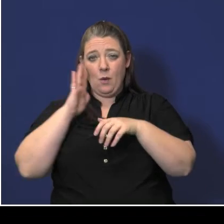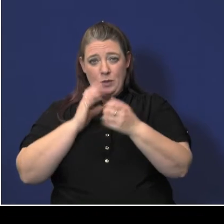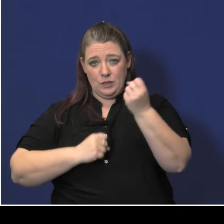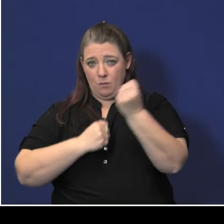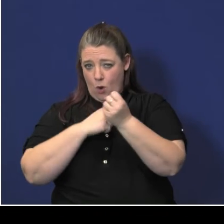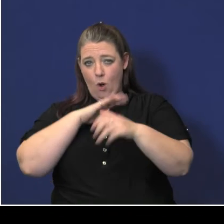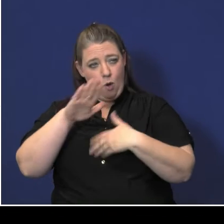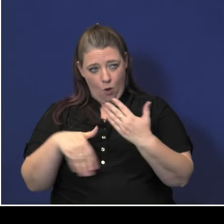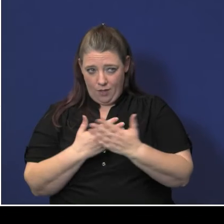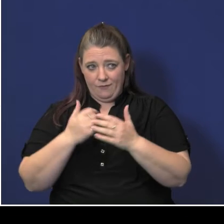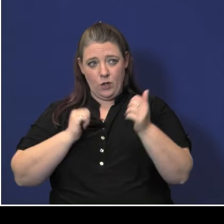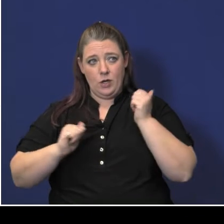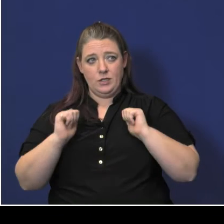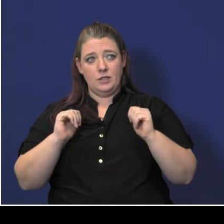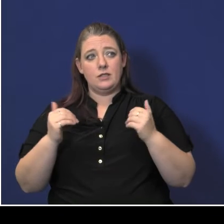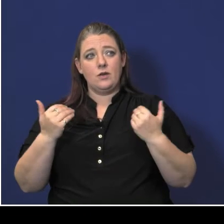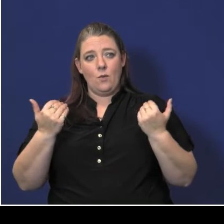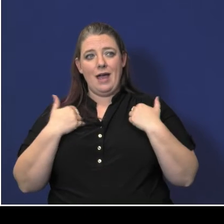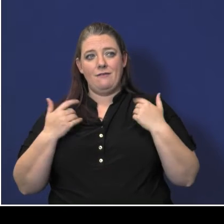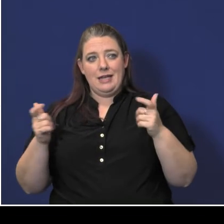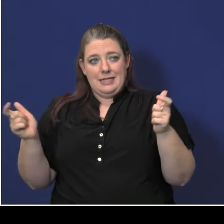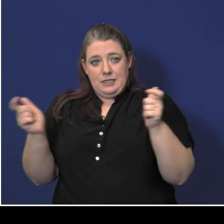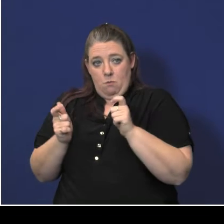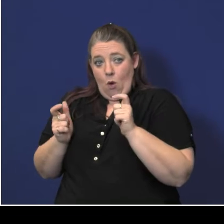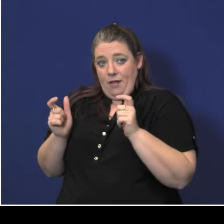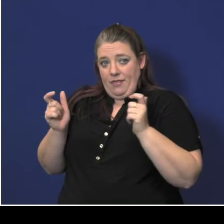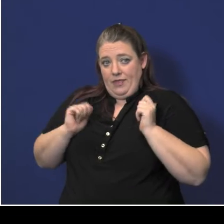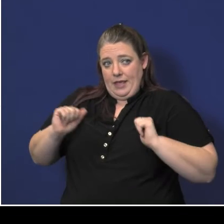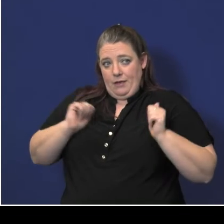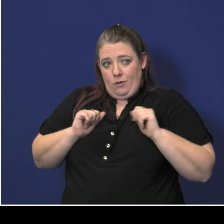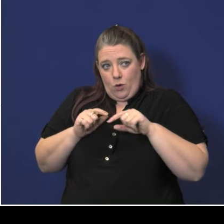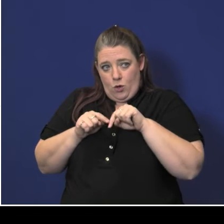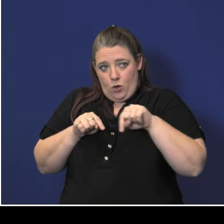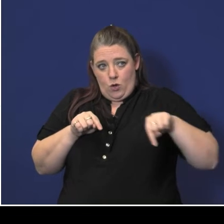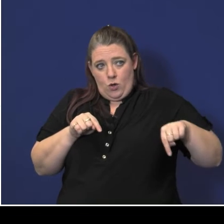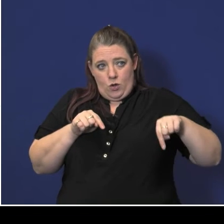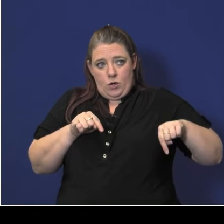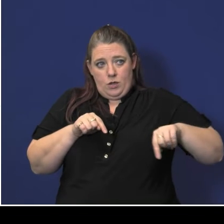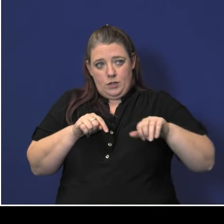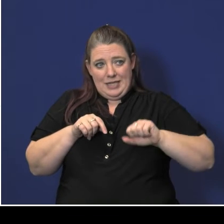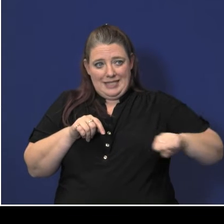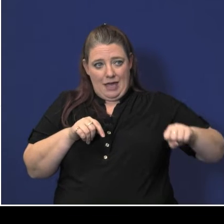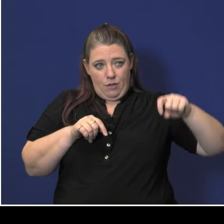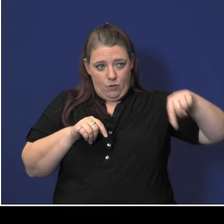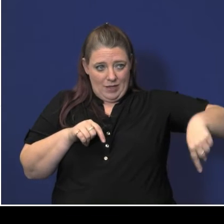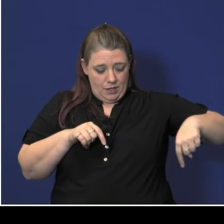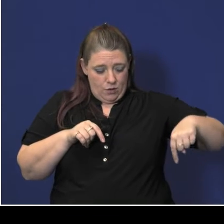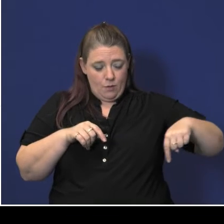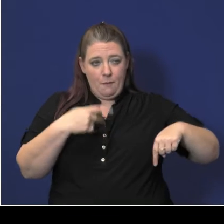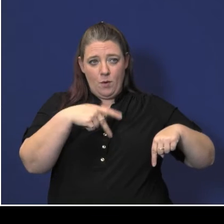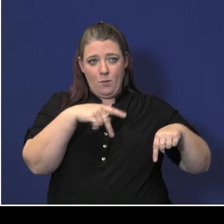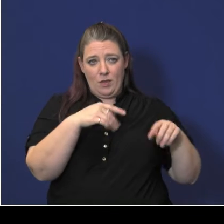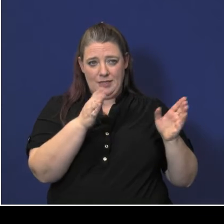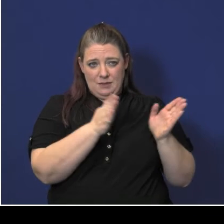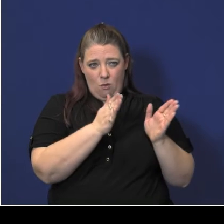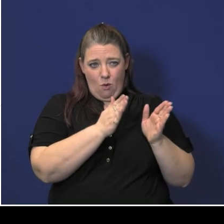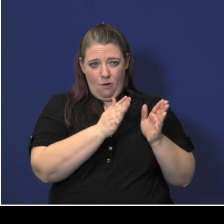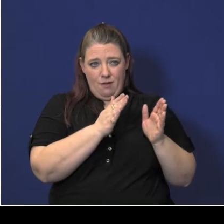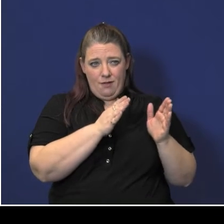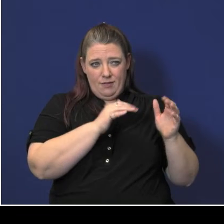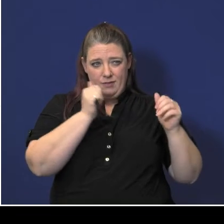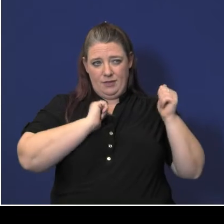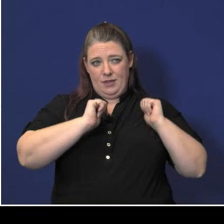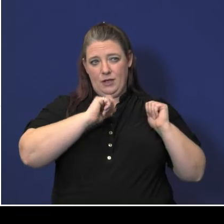the arts. So we have a small theater to the south of the main auditorium, right there in purple, small theater, that will allow